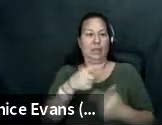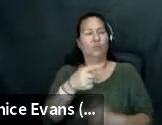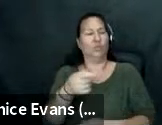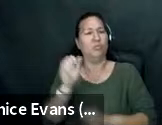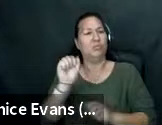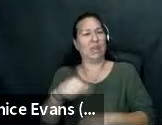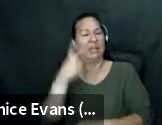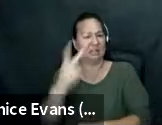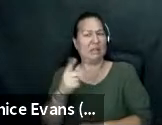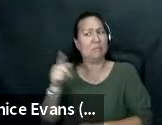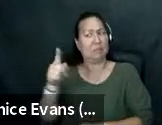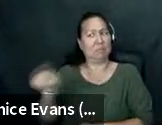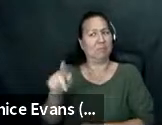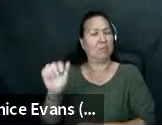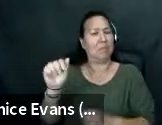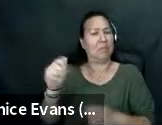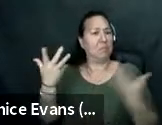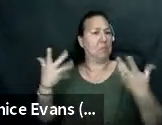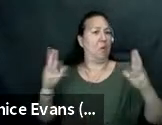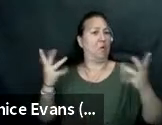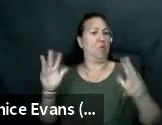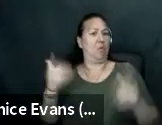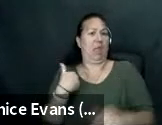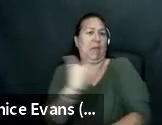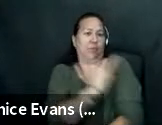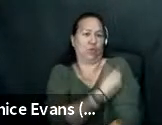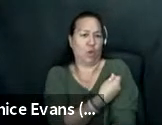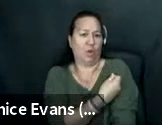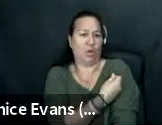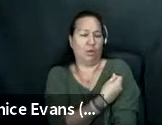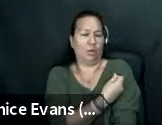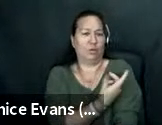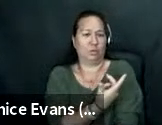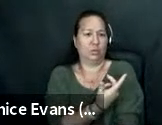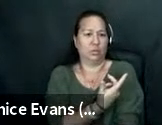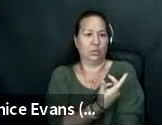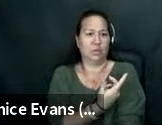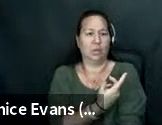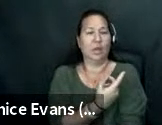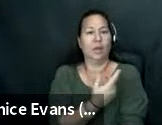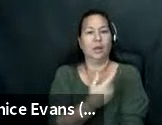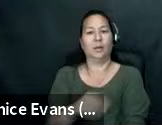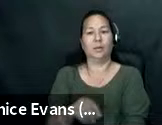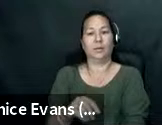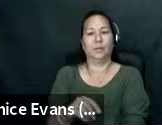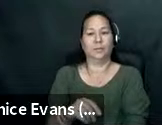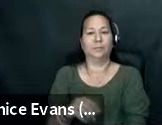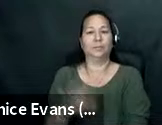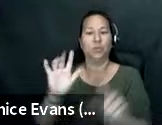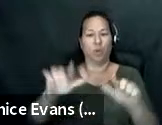and I think that is a simple truth of these rules.